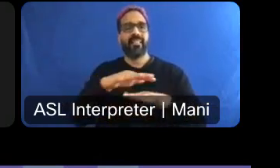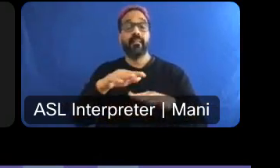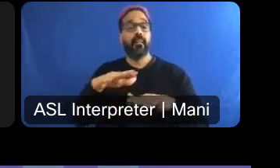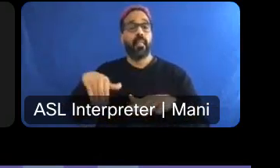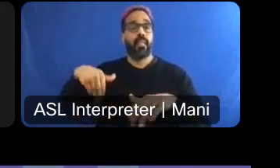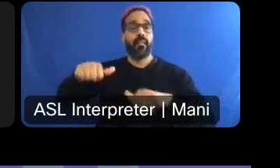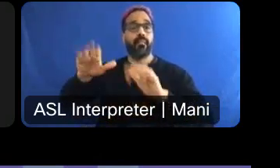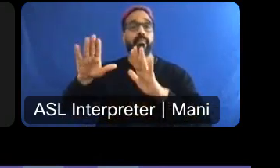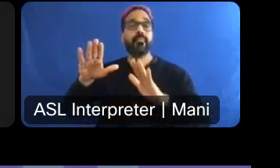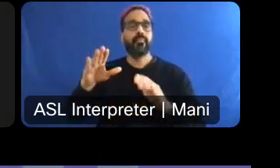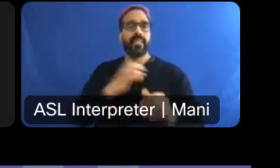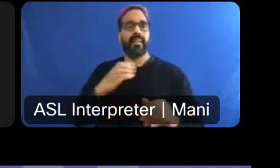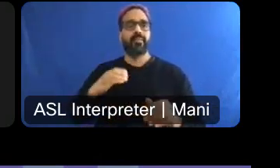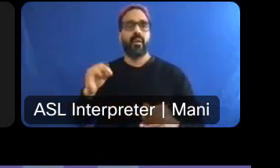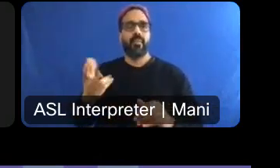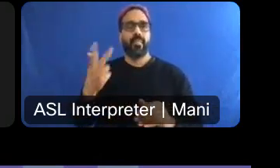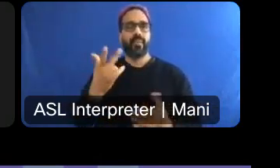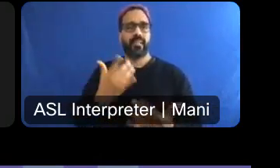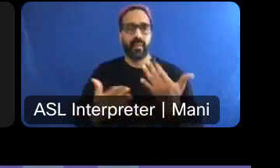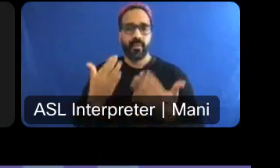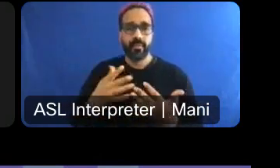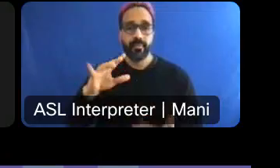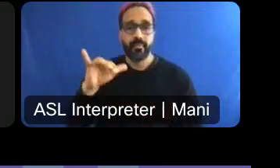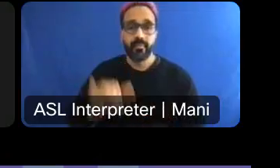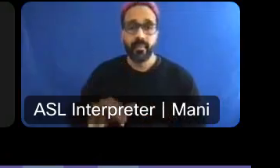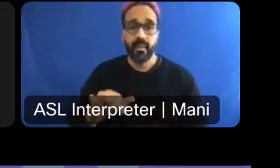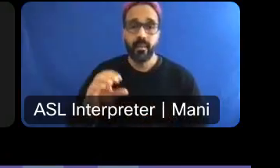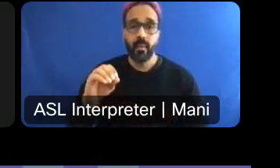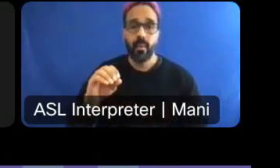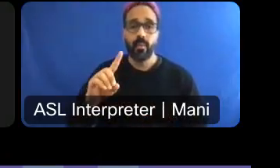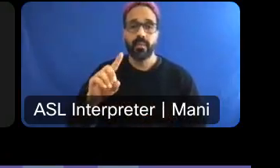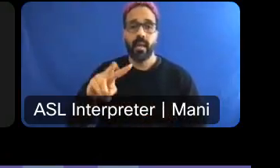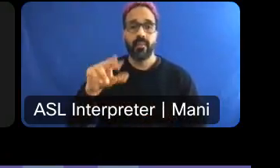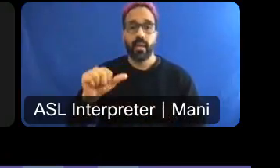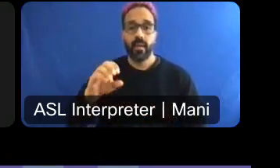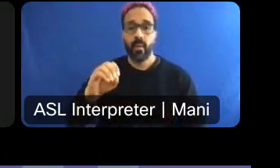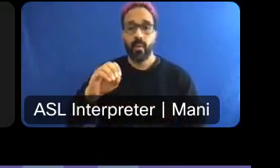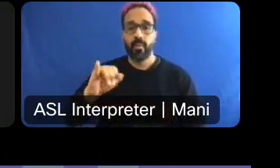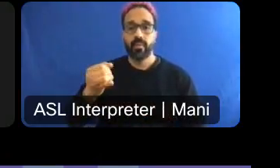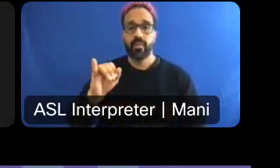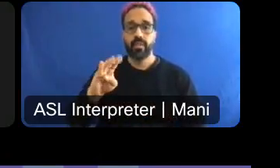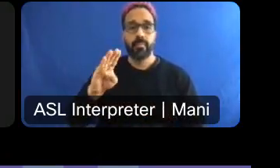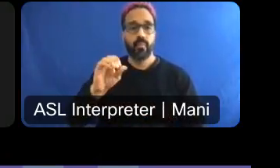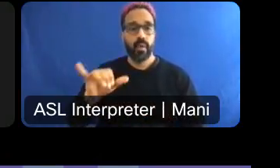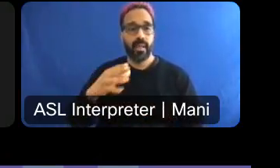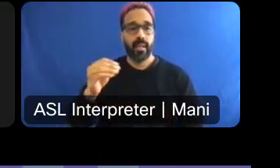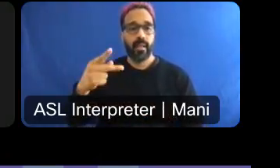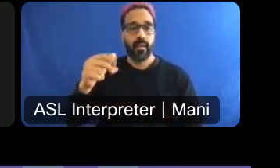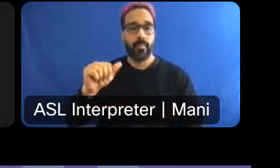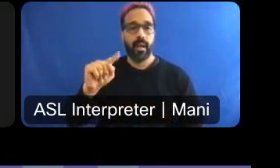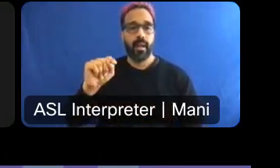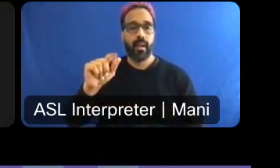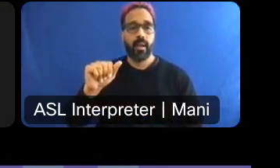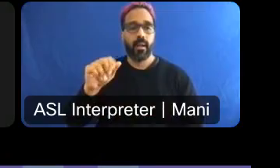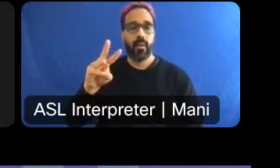Three Fires, the Odawa, Ojibwe, and Potawatomi nations. These traditional stewards, along with other